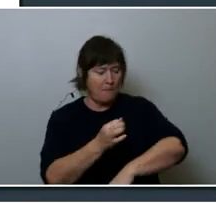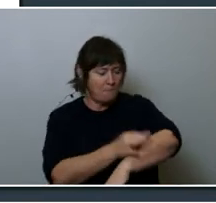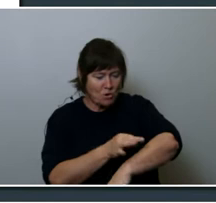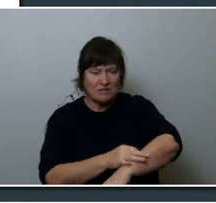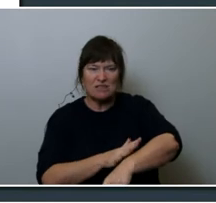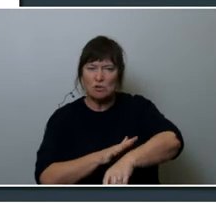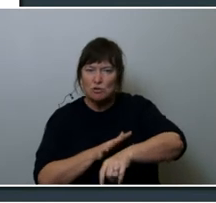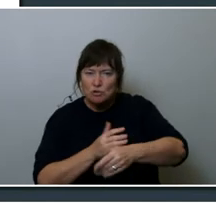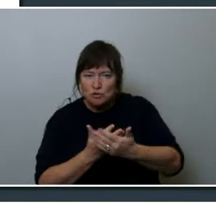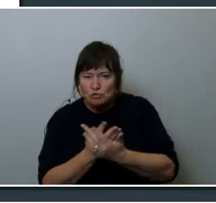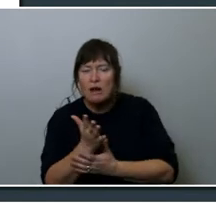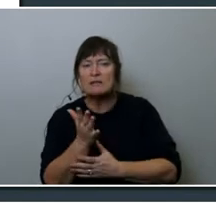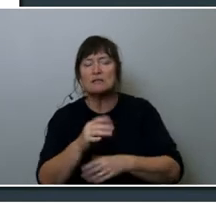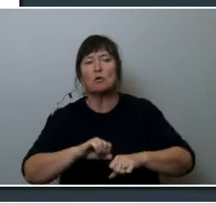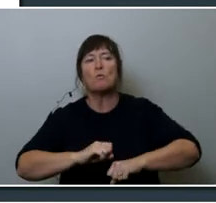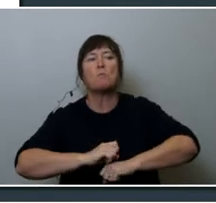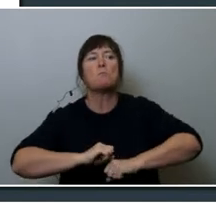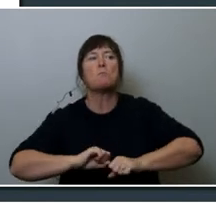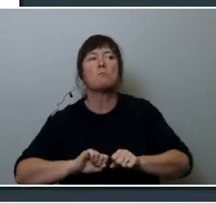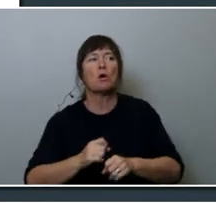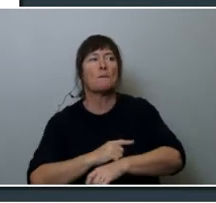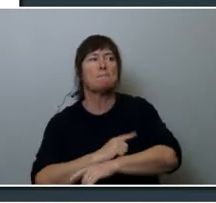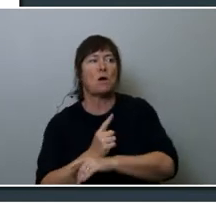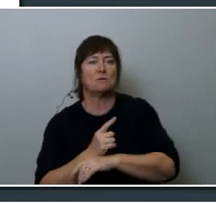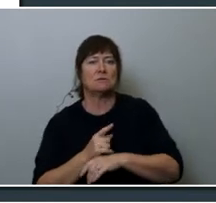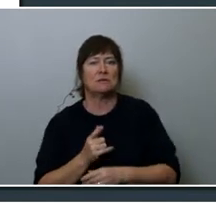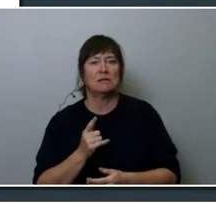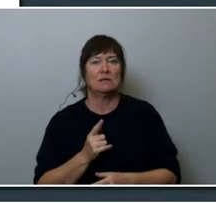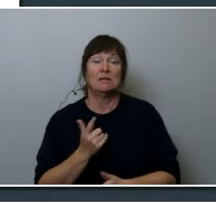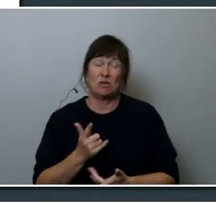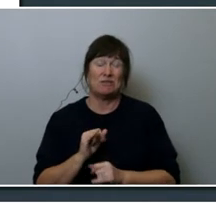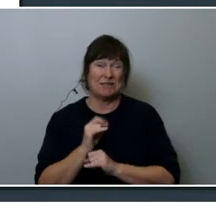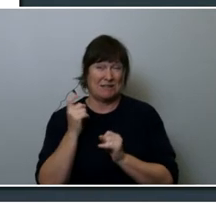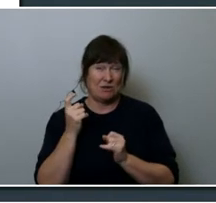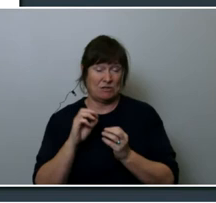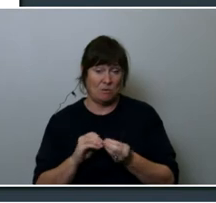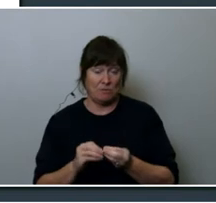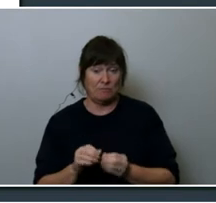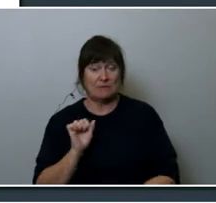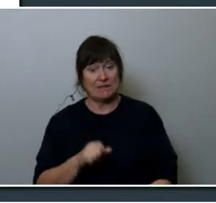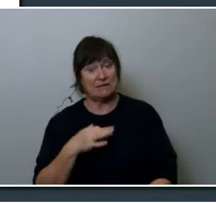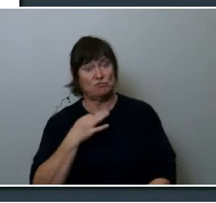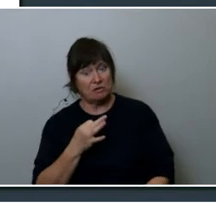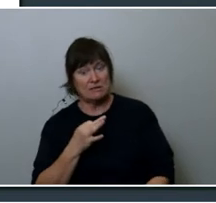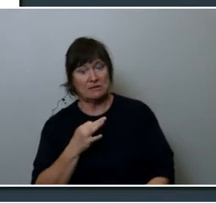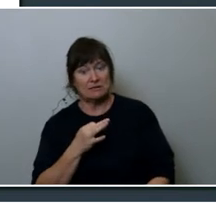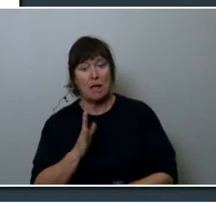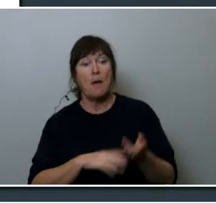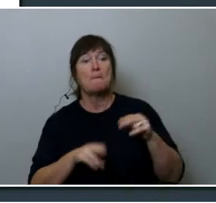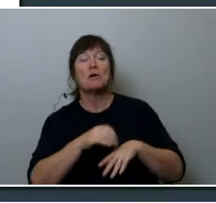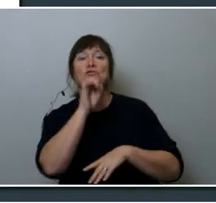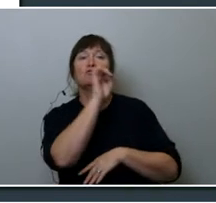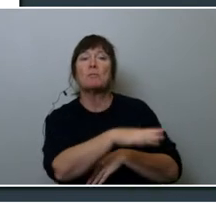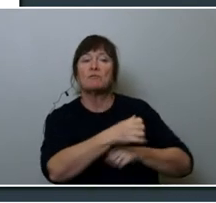bruises and concussions, and even broken bones, because it's quite serious, this problem. Yeah, the risks we face are the parents dropping